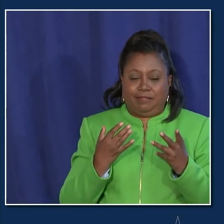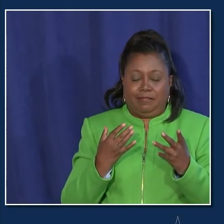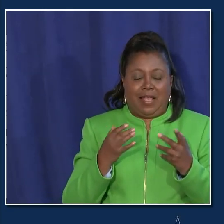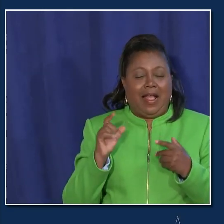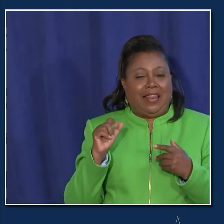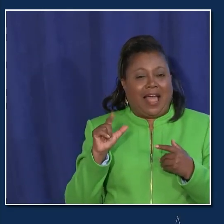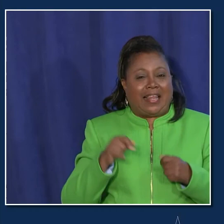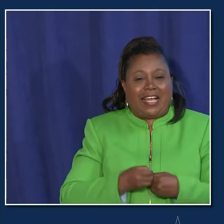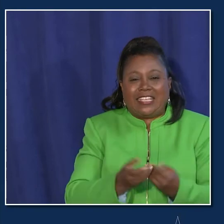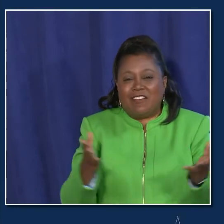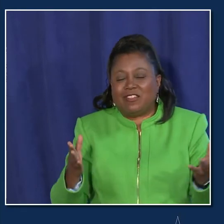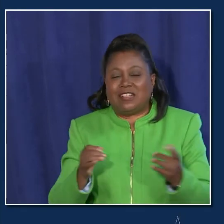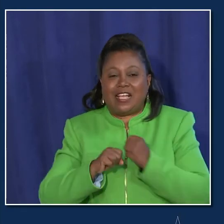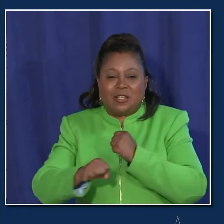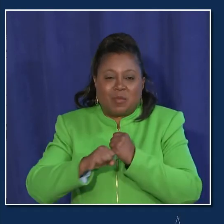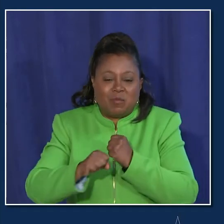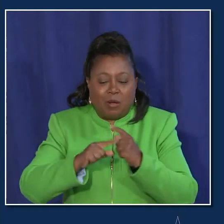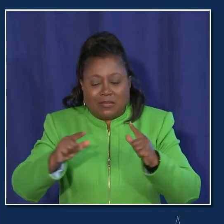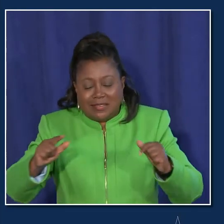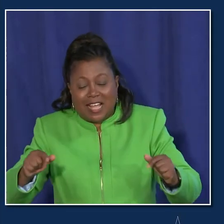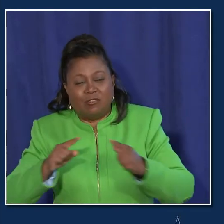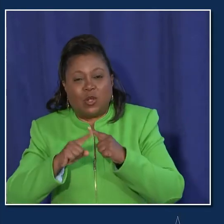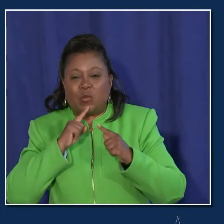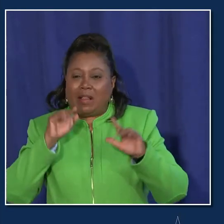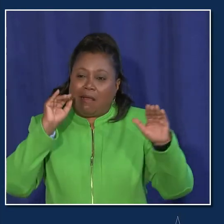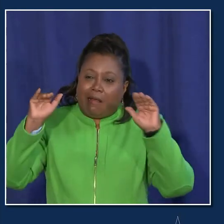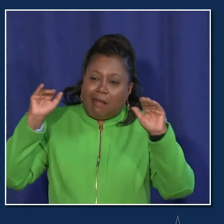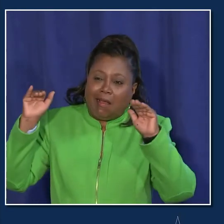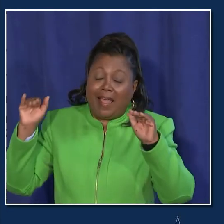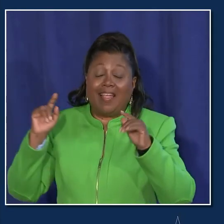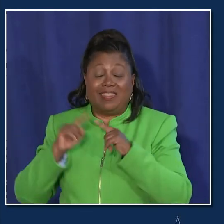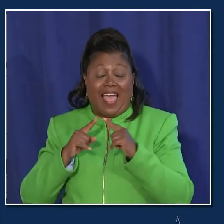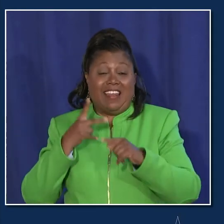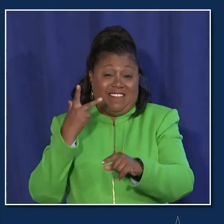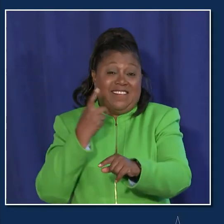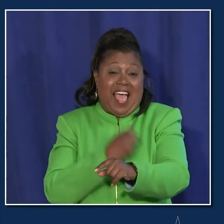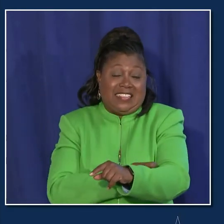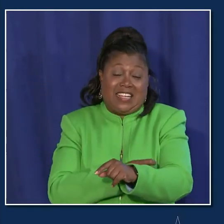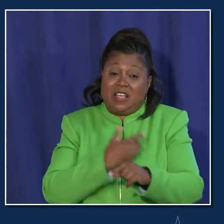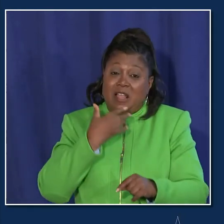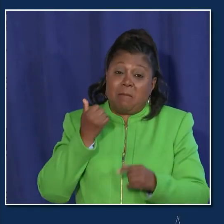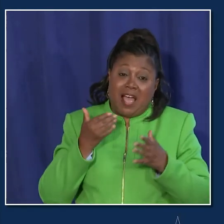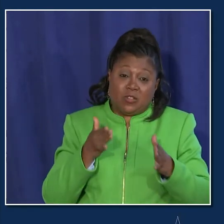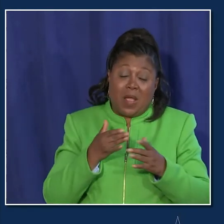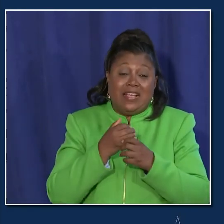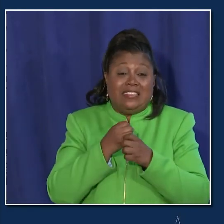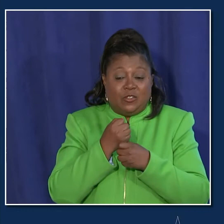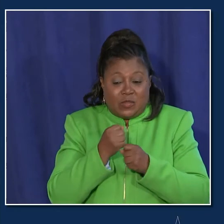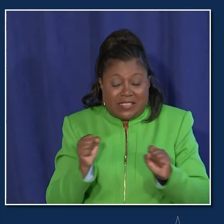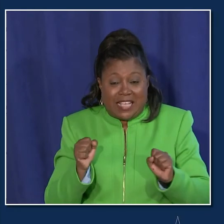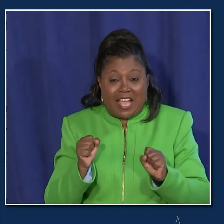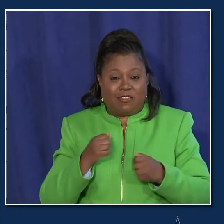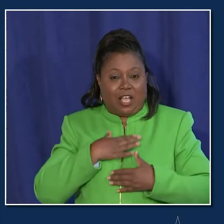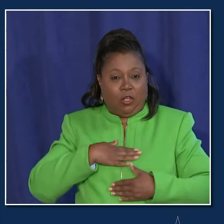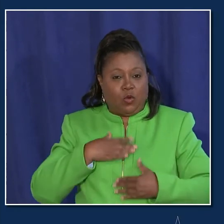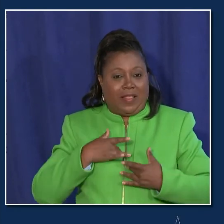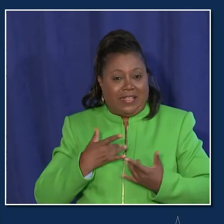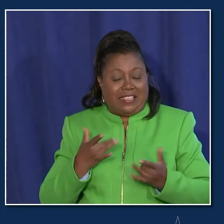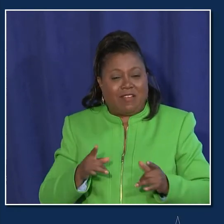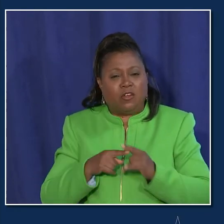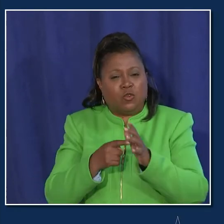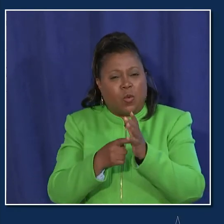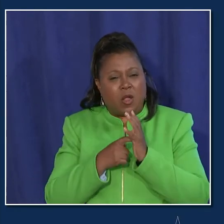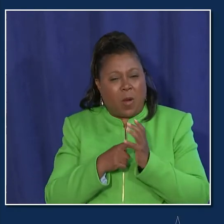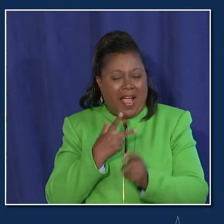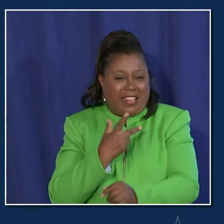Lolla giveaways and Lolla promotions, et cetera, to really get the word out that vaccination is the best way to safely enjoy this event. But to